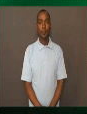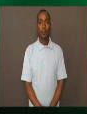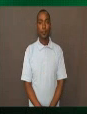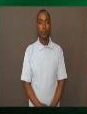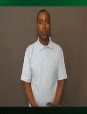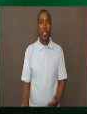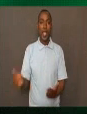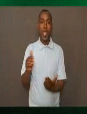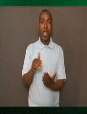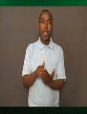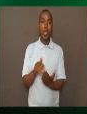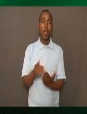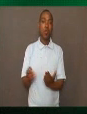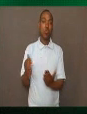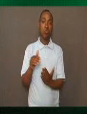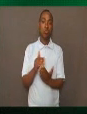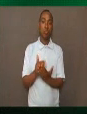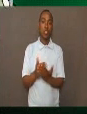Let's get back to our lesson.